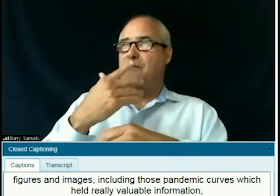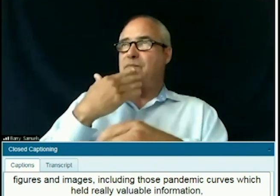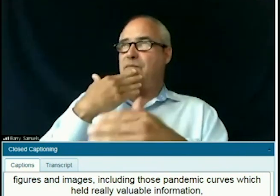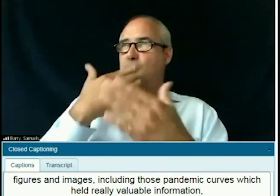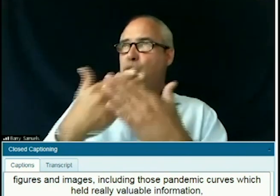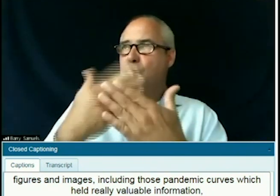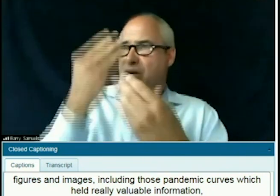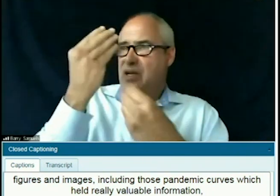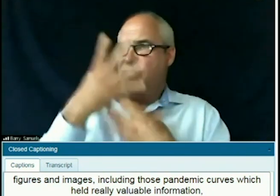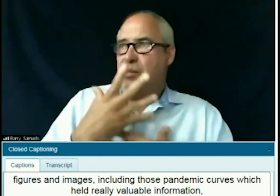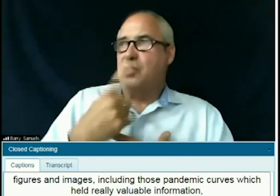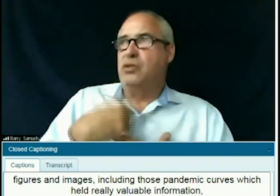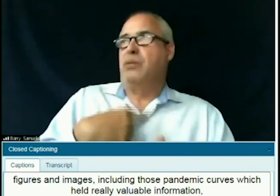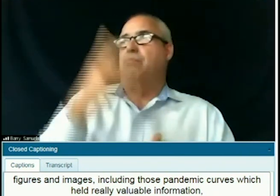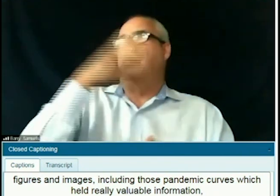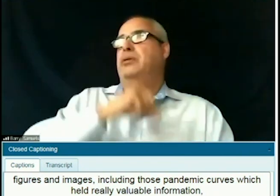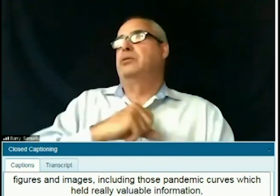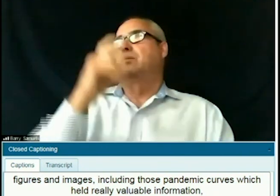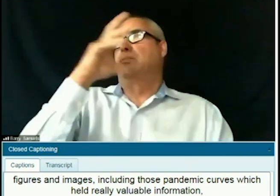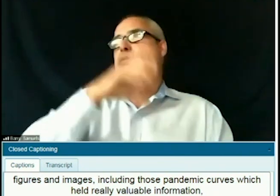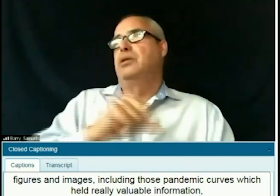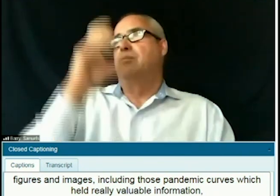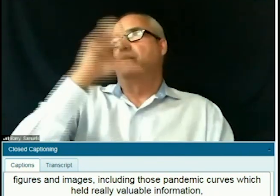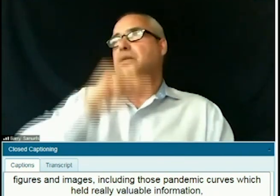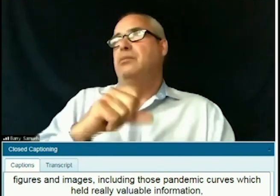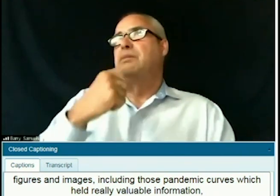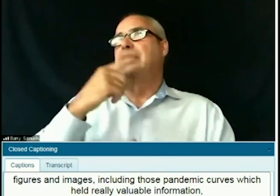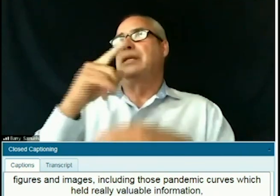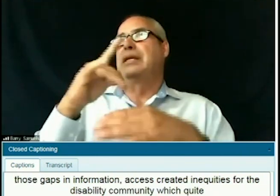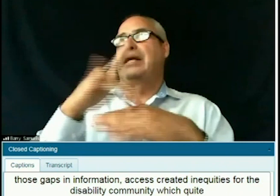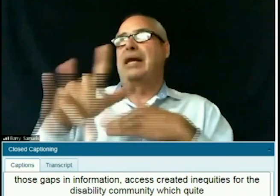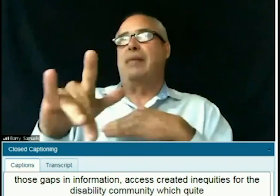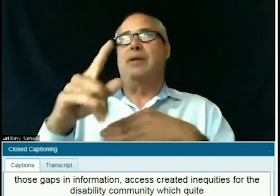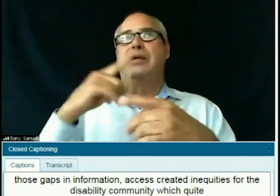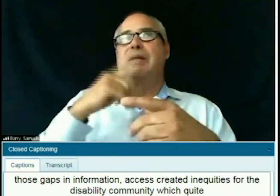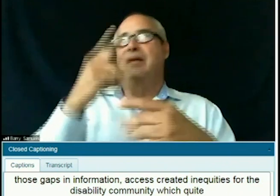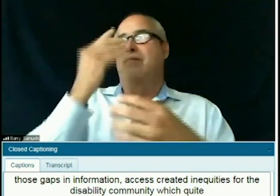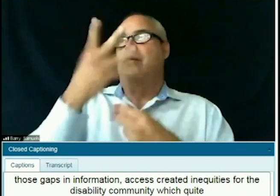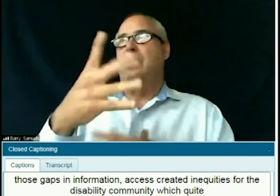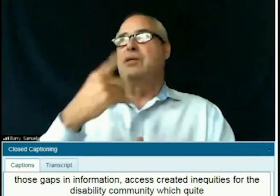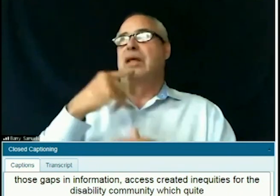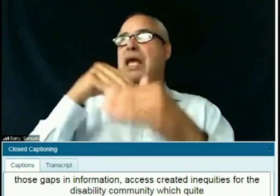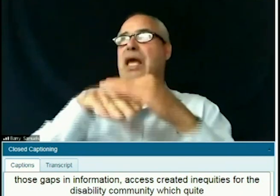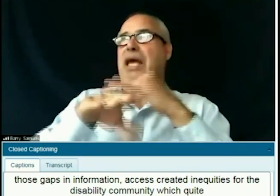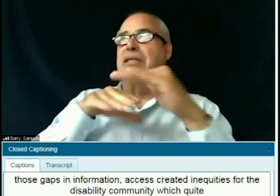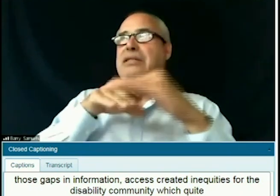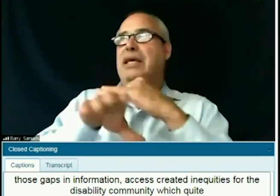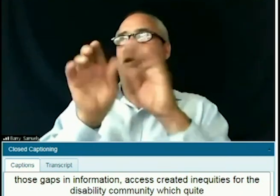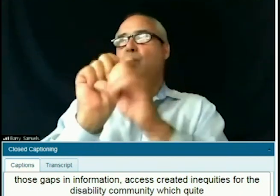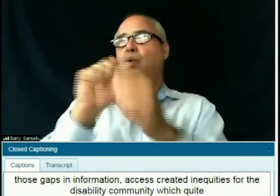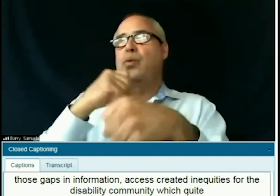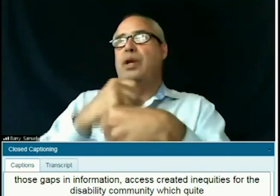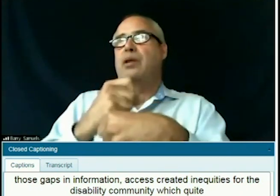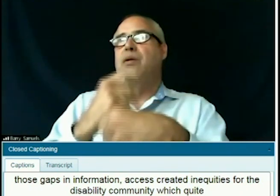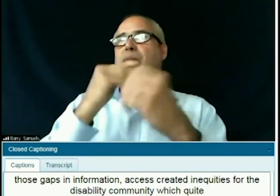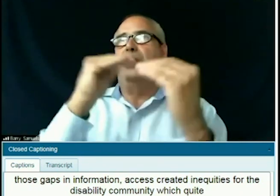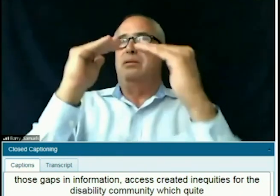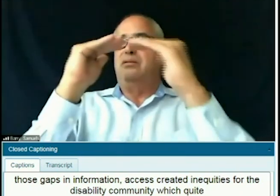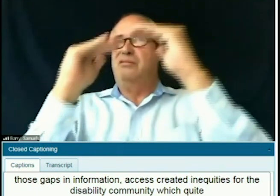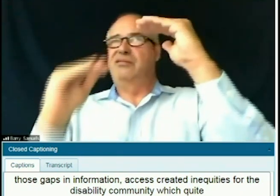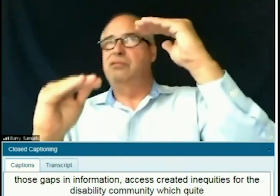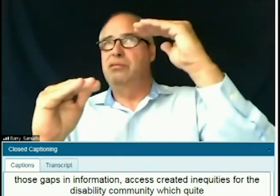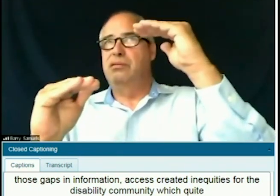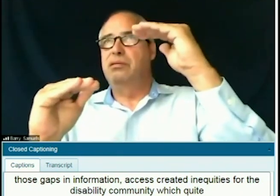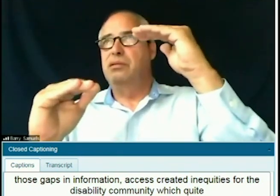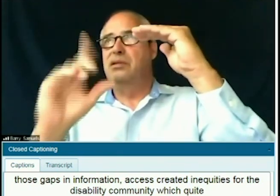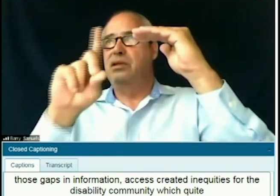information. Those gaps in information access created inequities for the disability community,